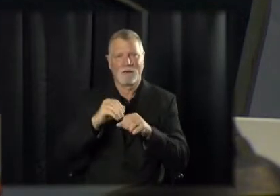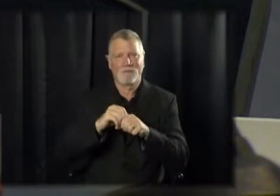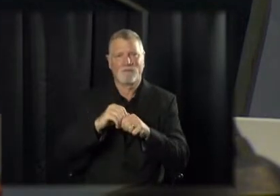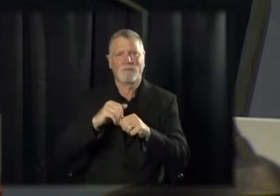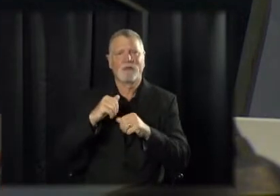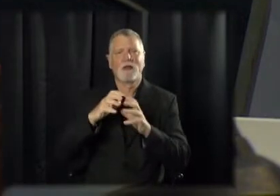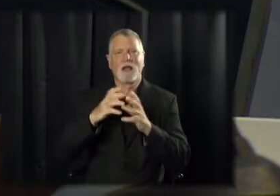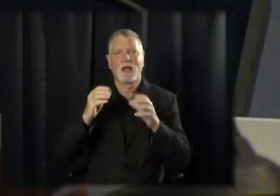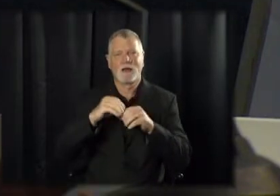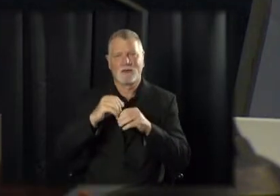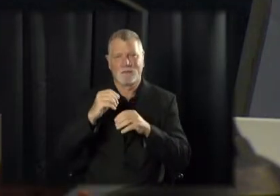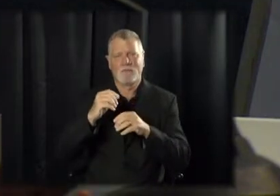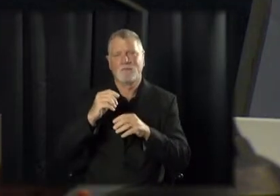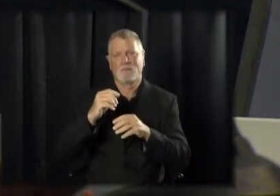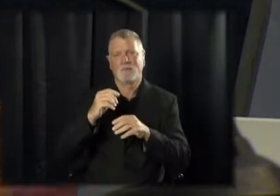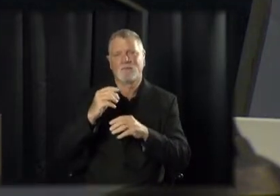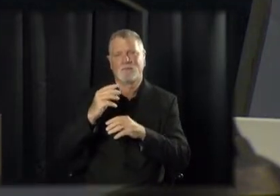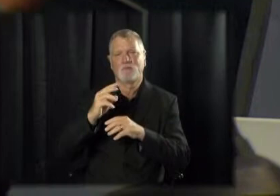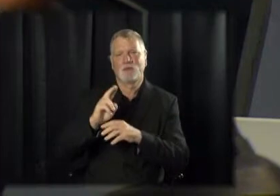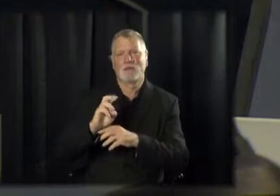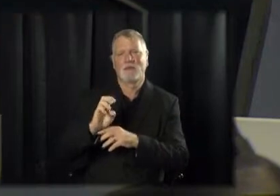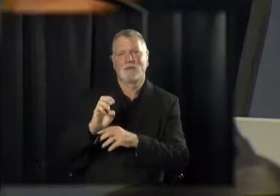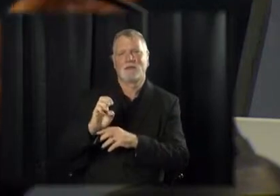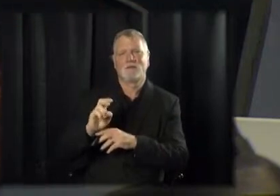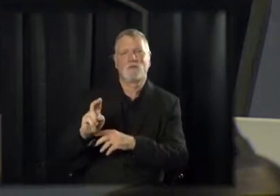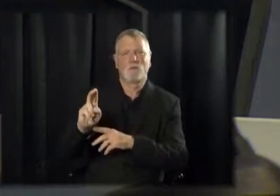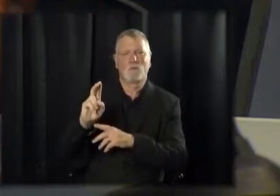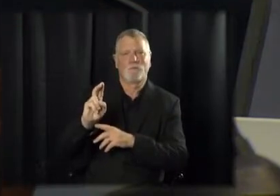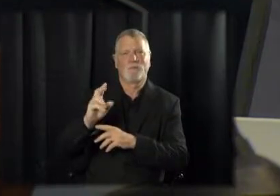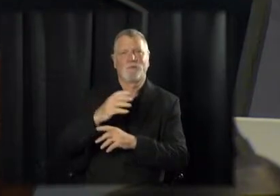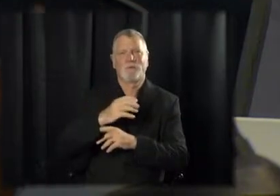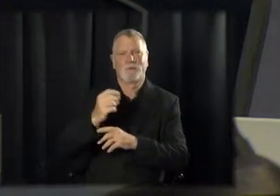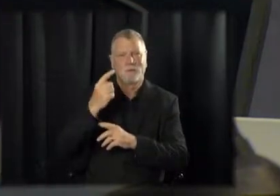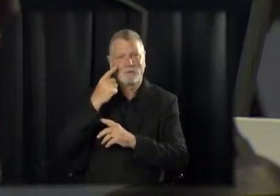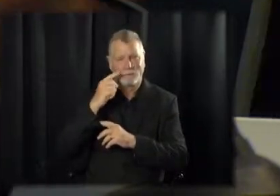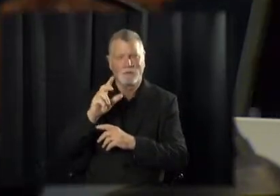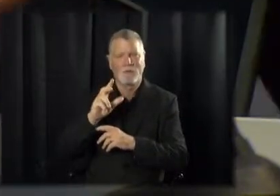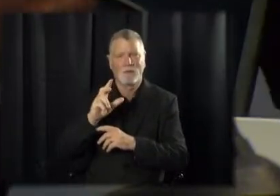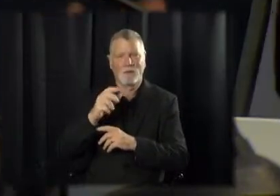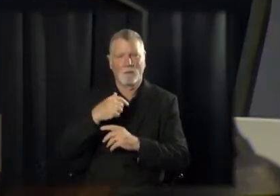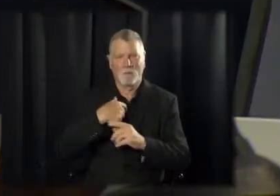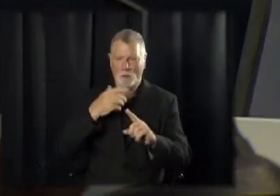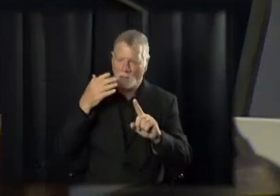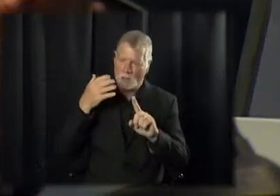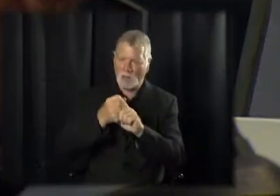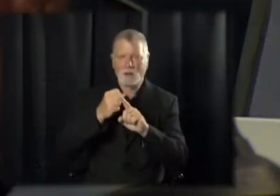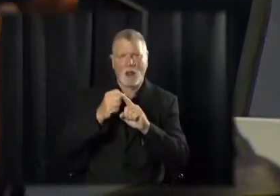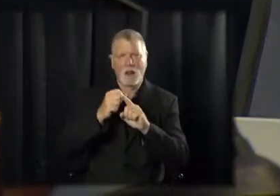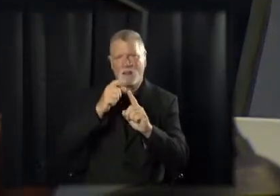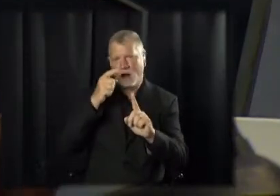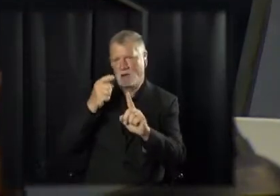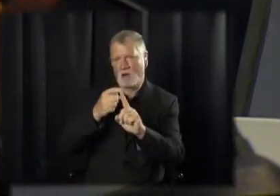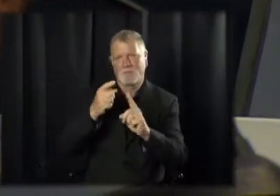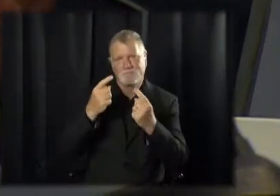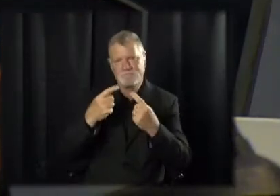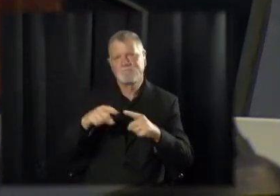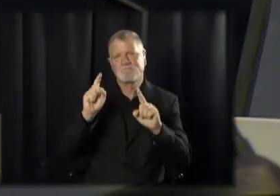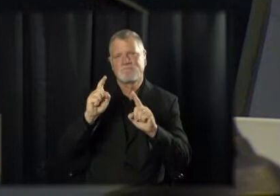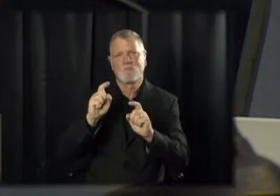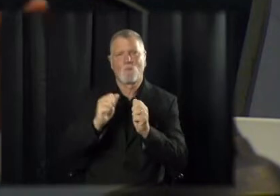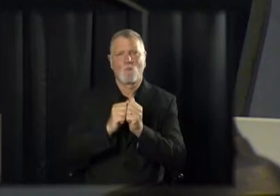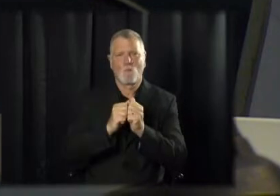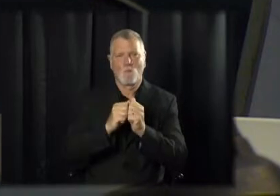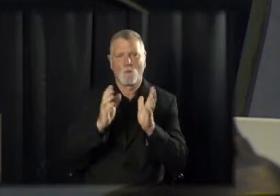rest of the United States, which is 38. Within uncertainty, that's the same. We have hit that target